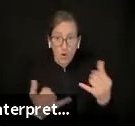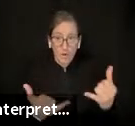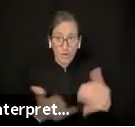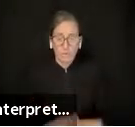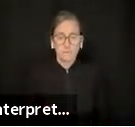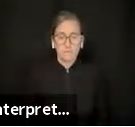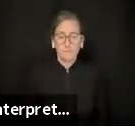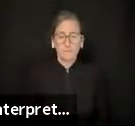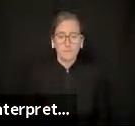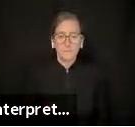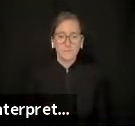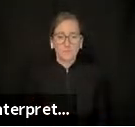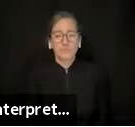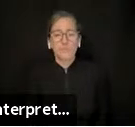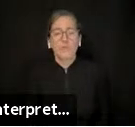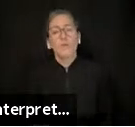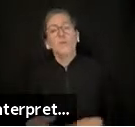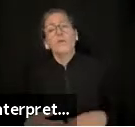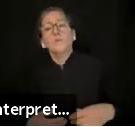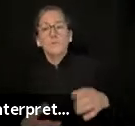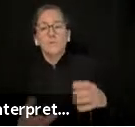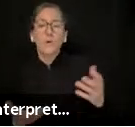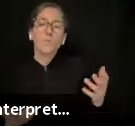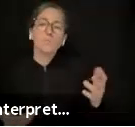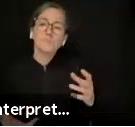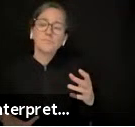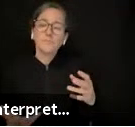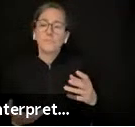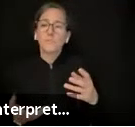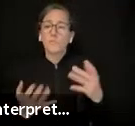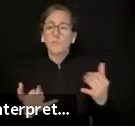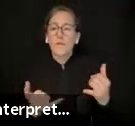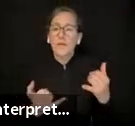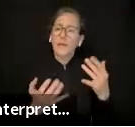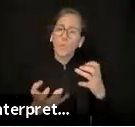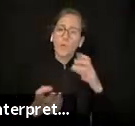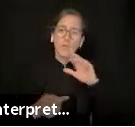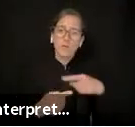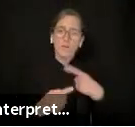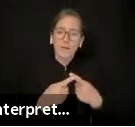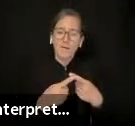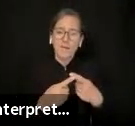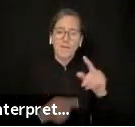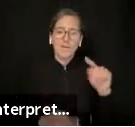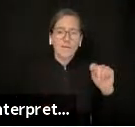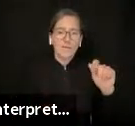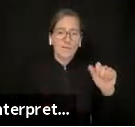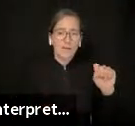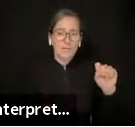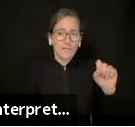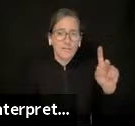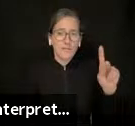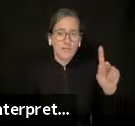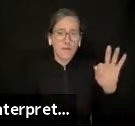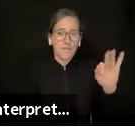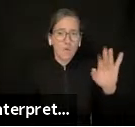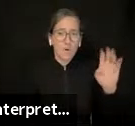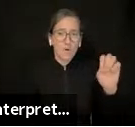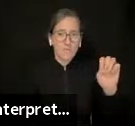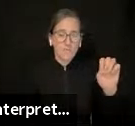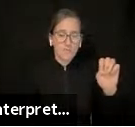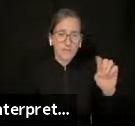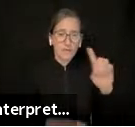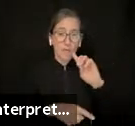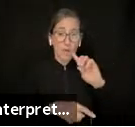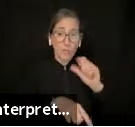So what I wanted to talk about a little bit today is the task force that was formed came together. They came together at